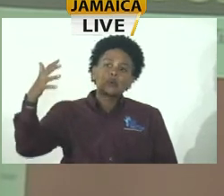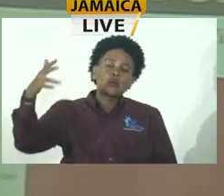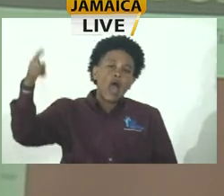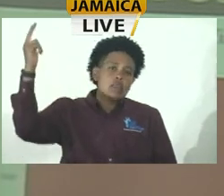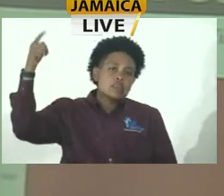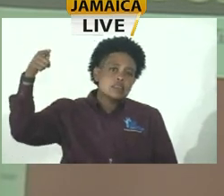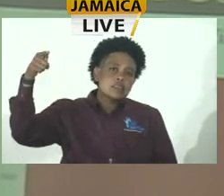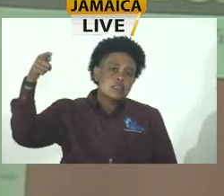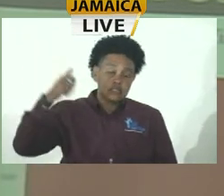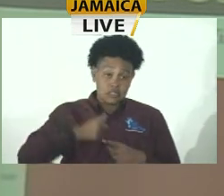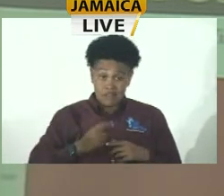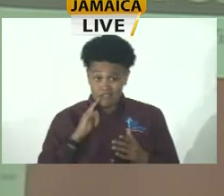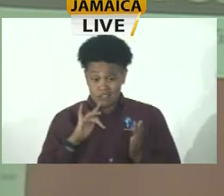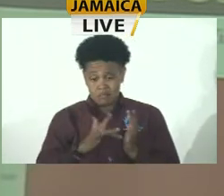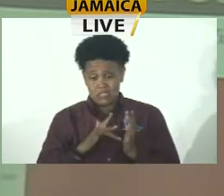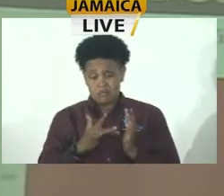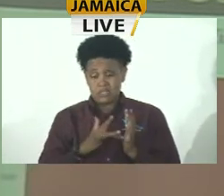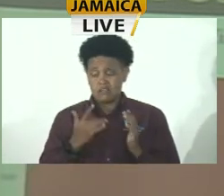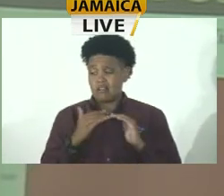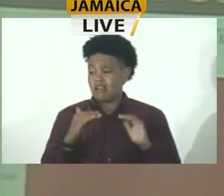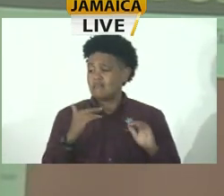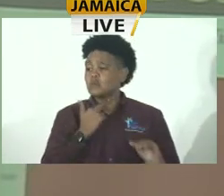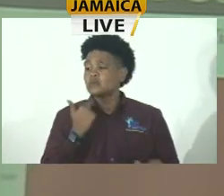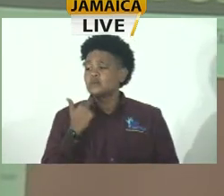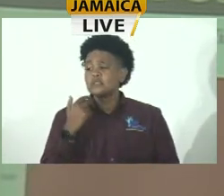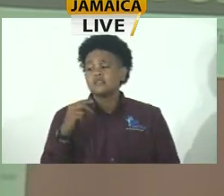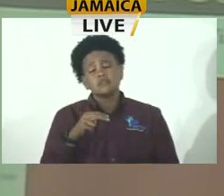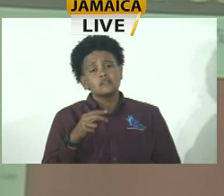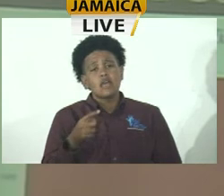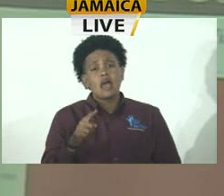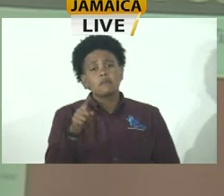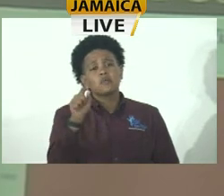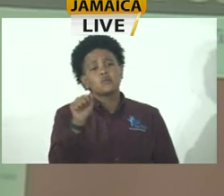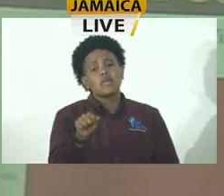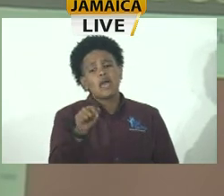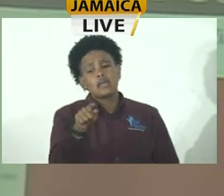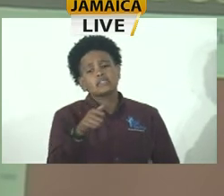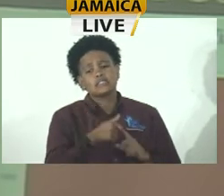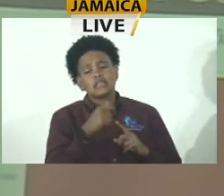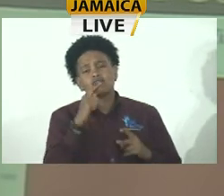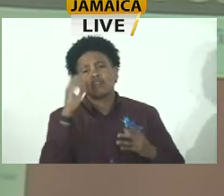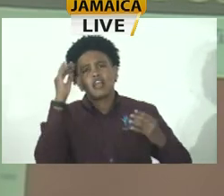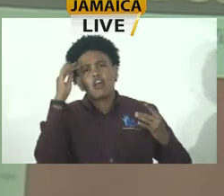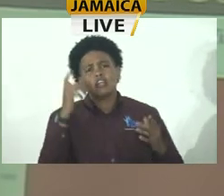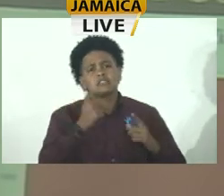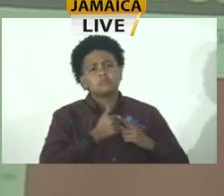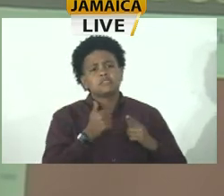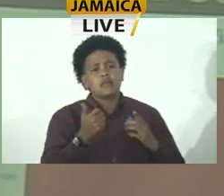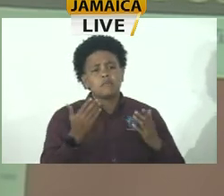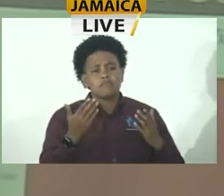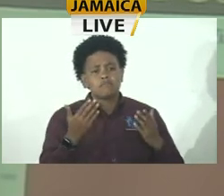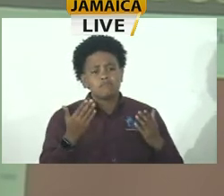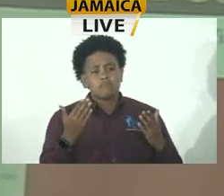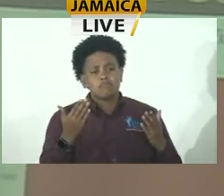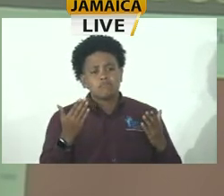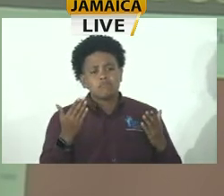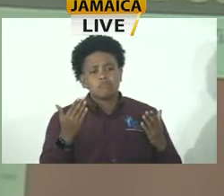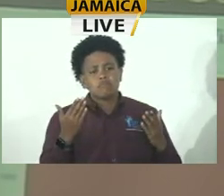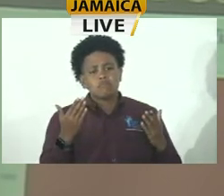in the medium level risk you can contemplate opening up